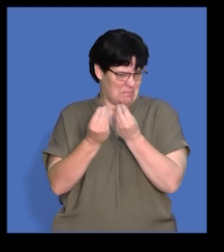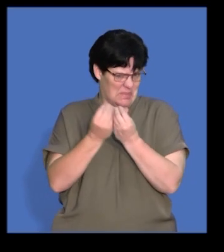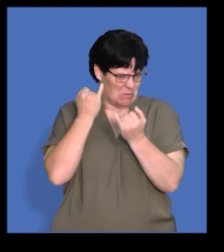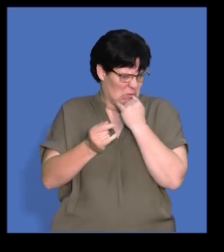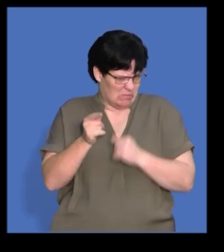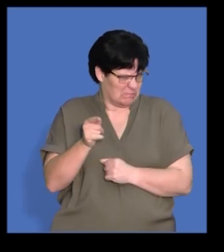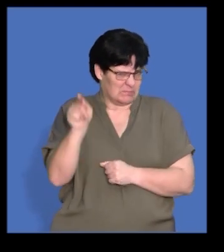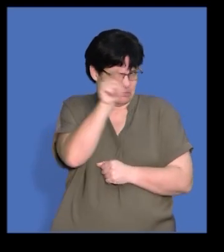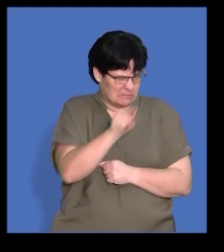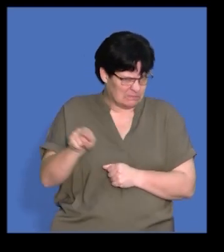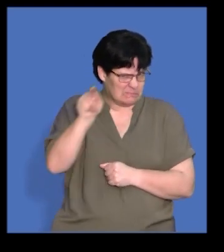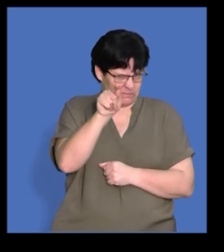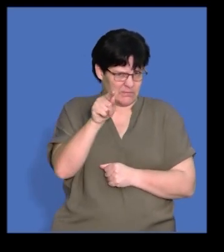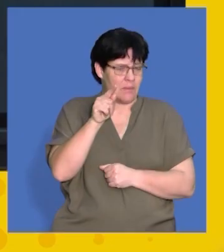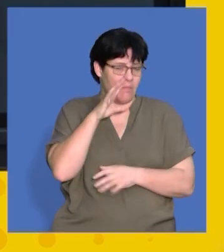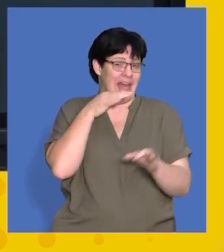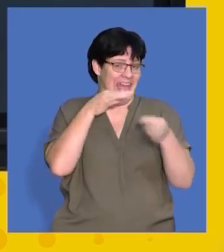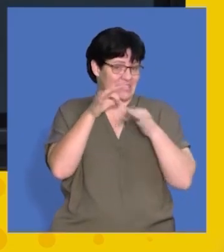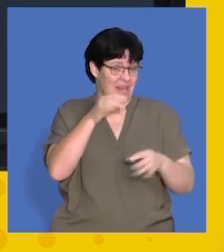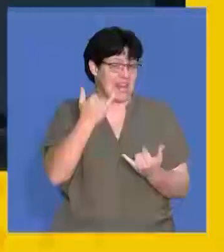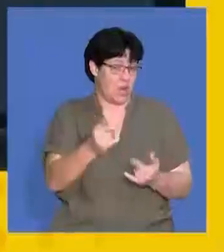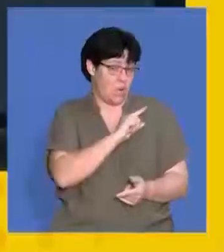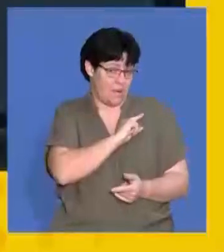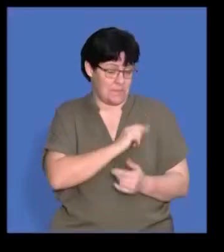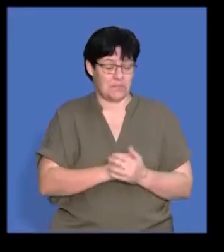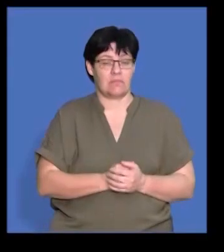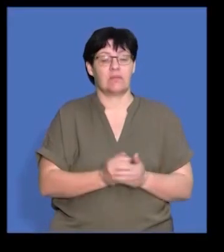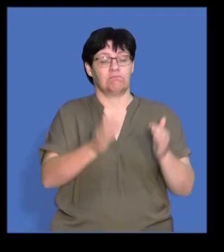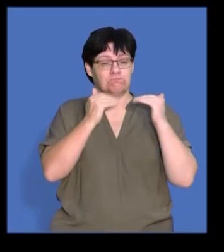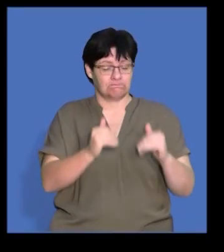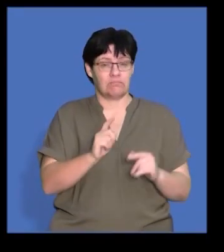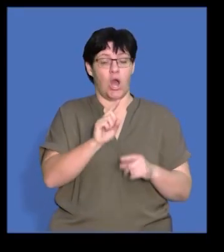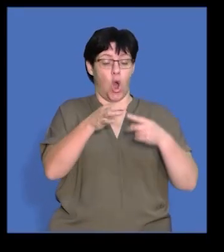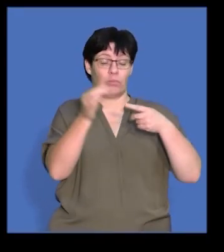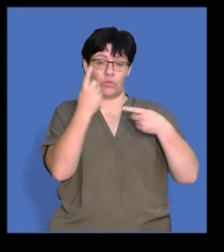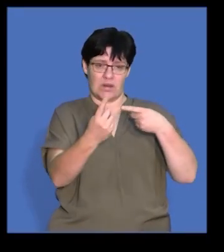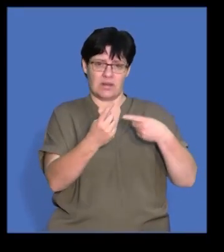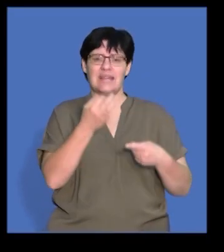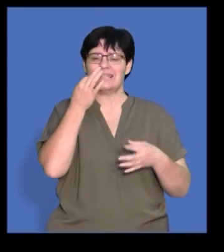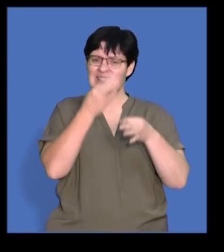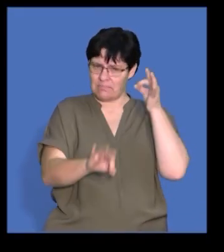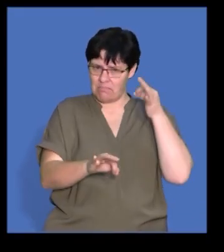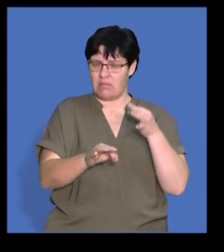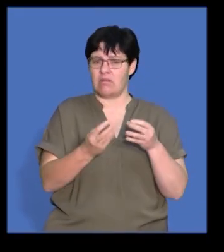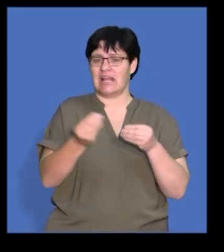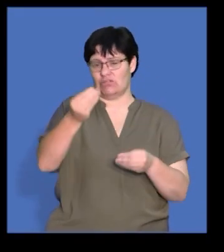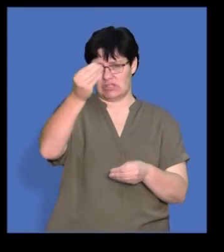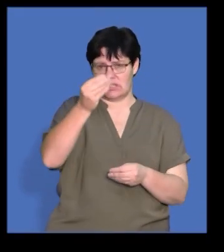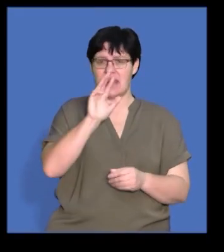are going off in my head, and I'll explain to you why in a moment. Our first option is a simple interest option